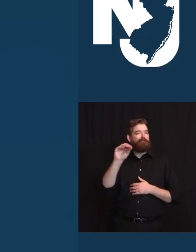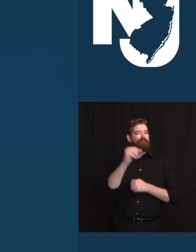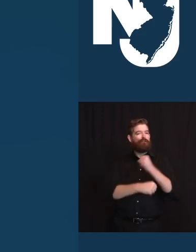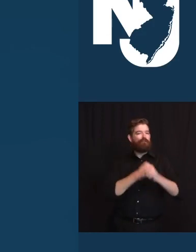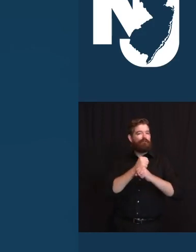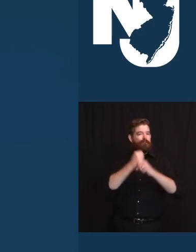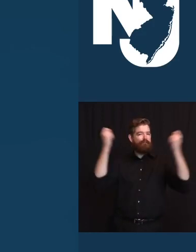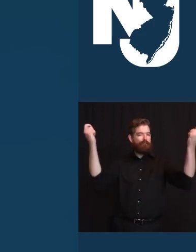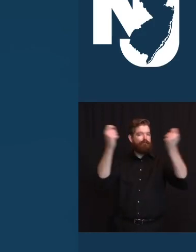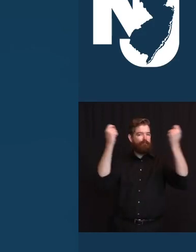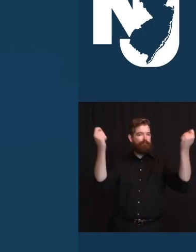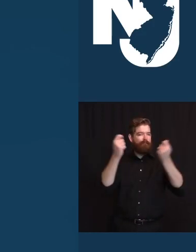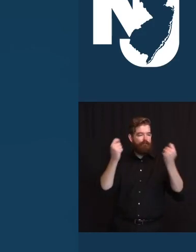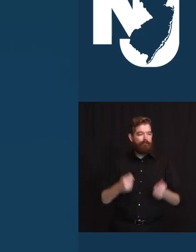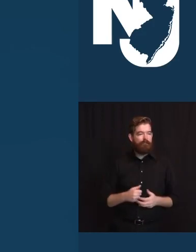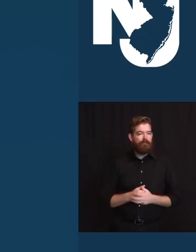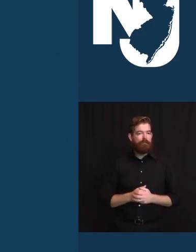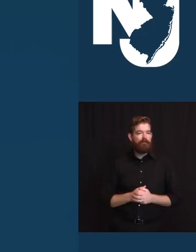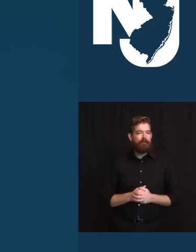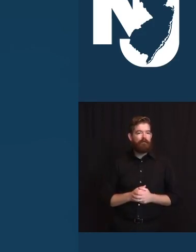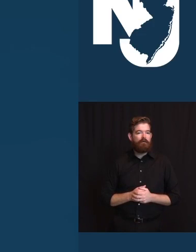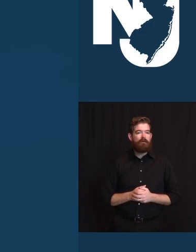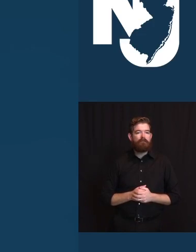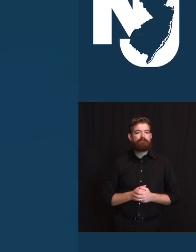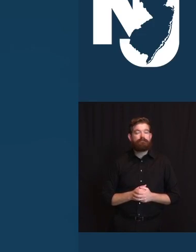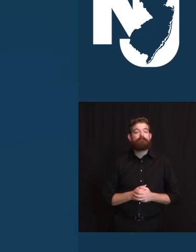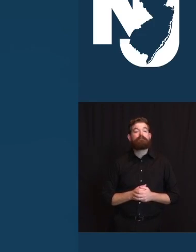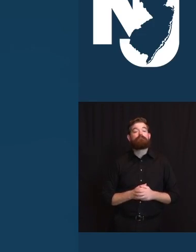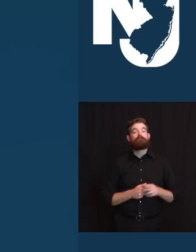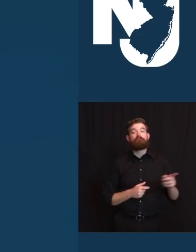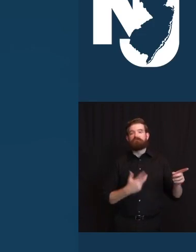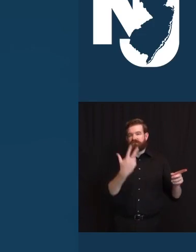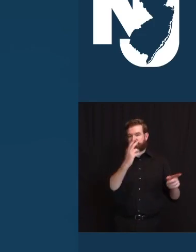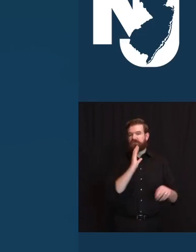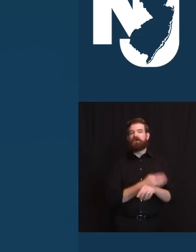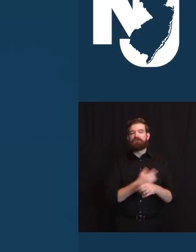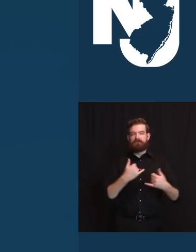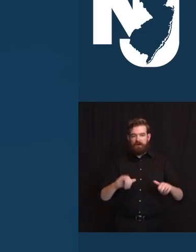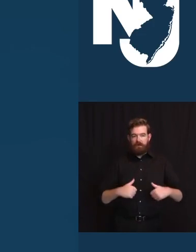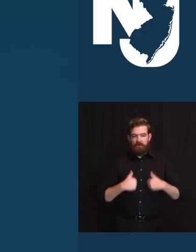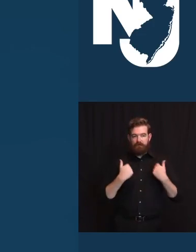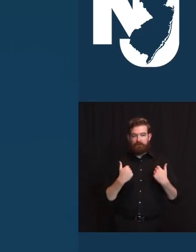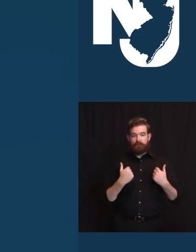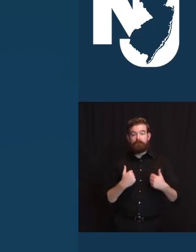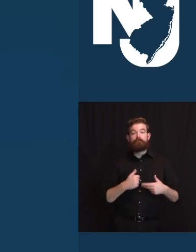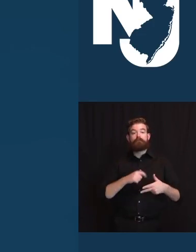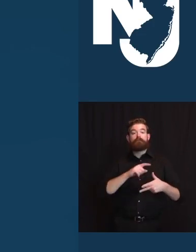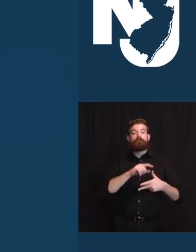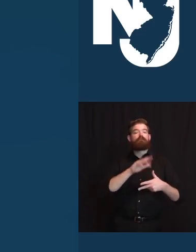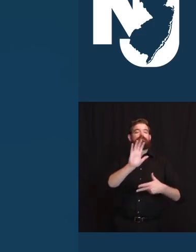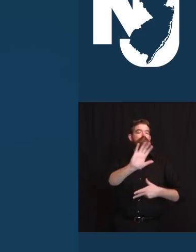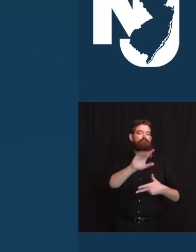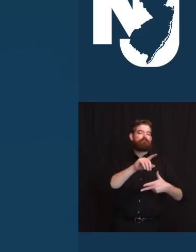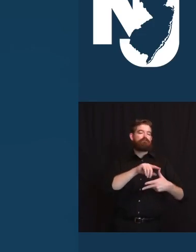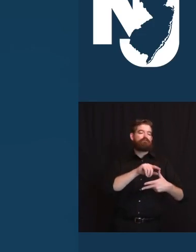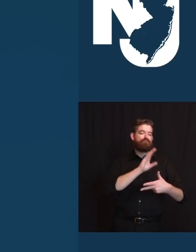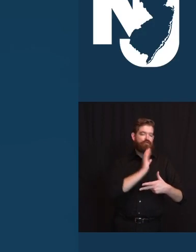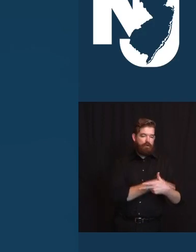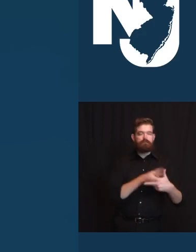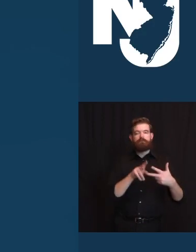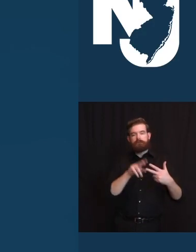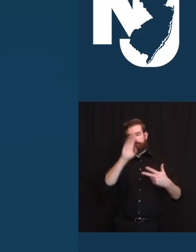with Sabila a couple of days ago, I should say daughter Sabila, and their sons Sabahat and Safat, as well